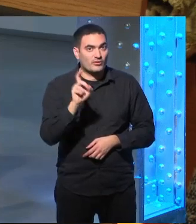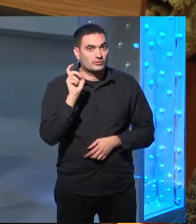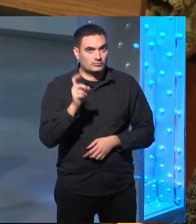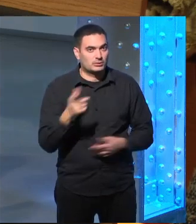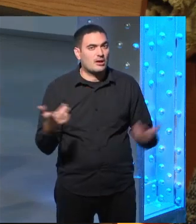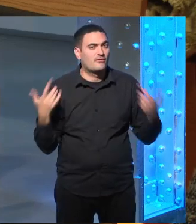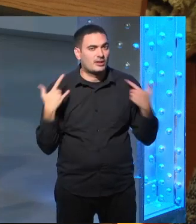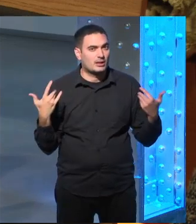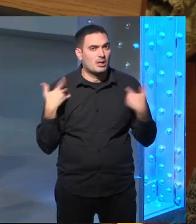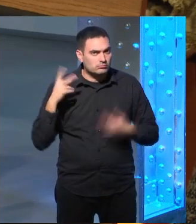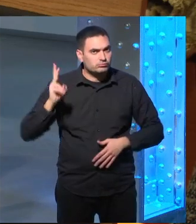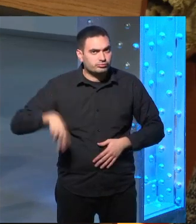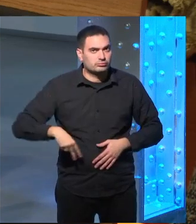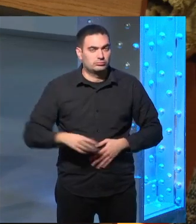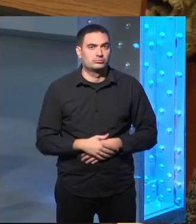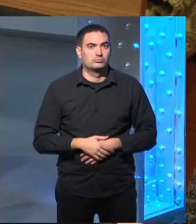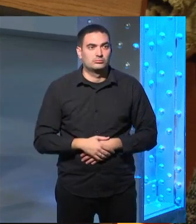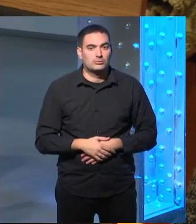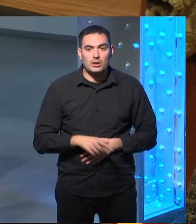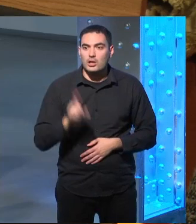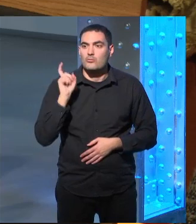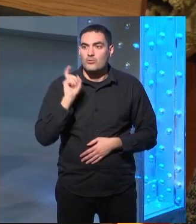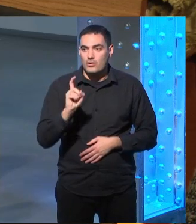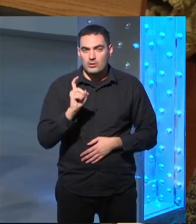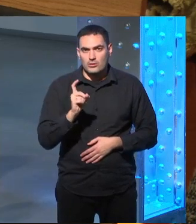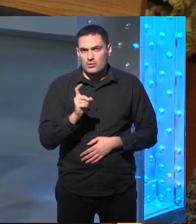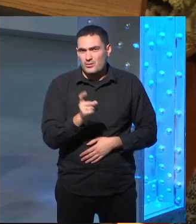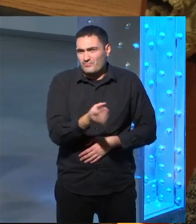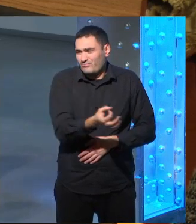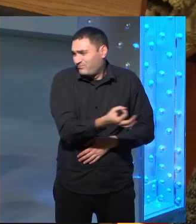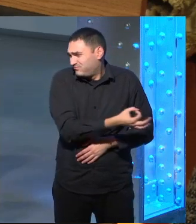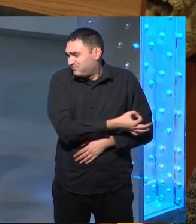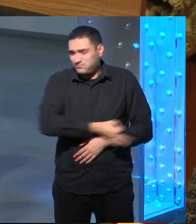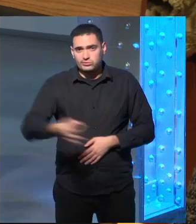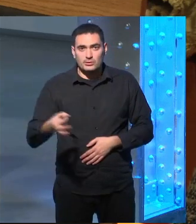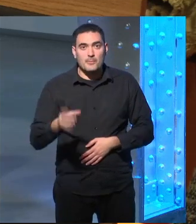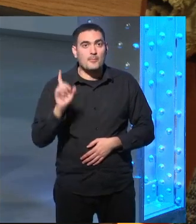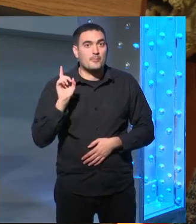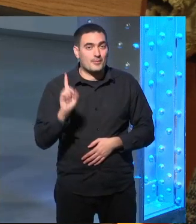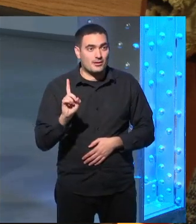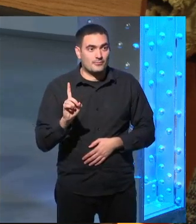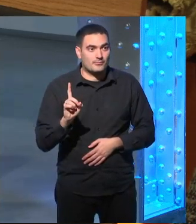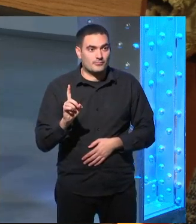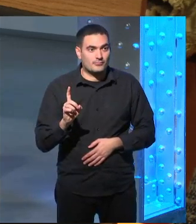that teachers are victims. We have excellent teachers,